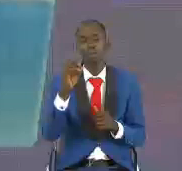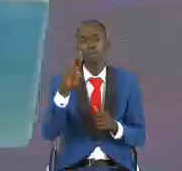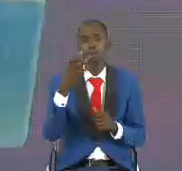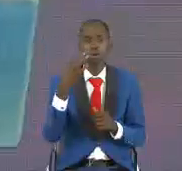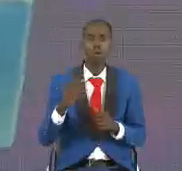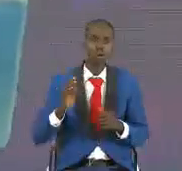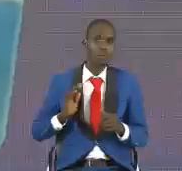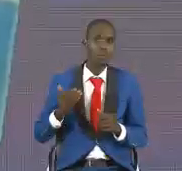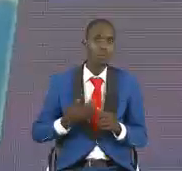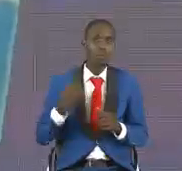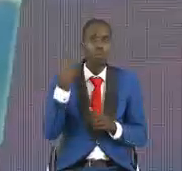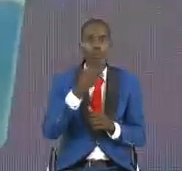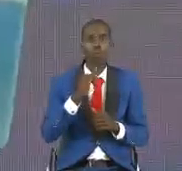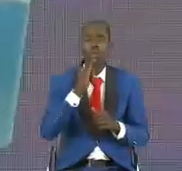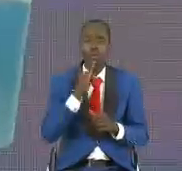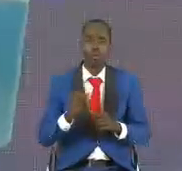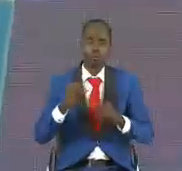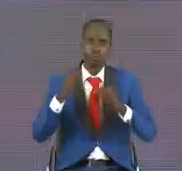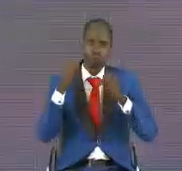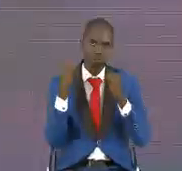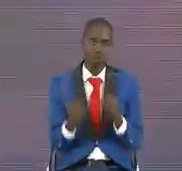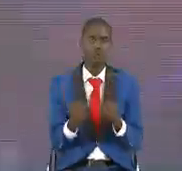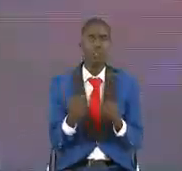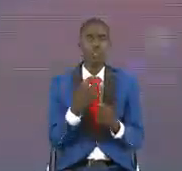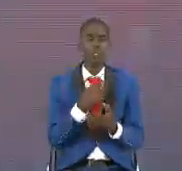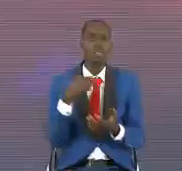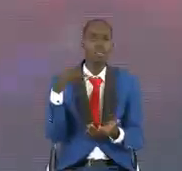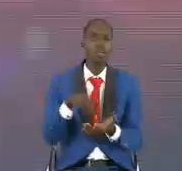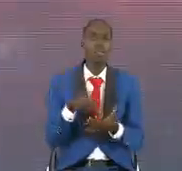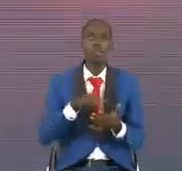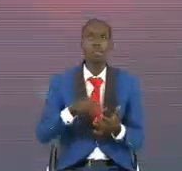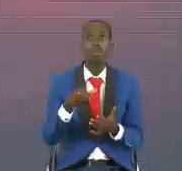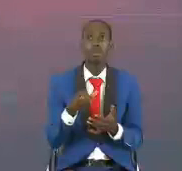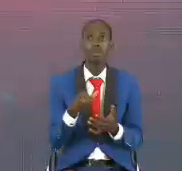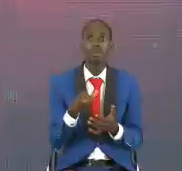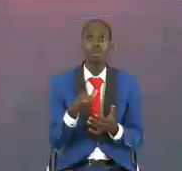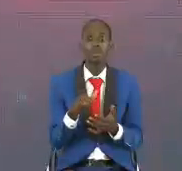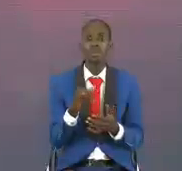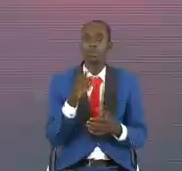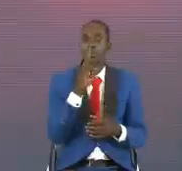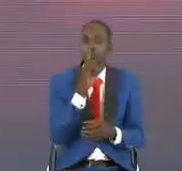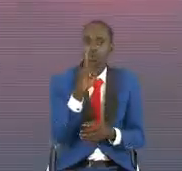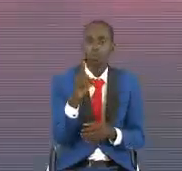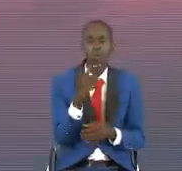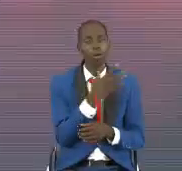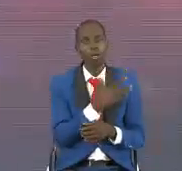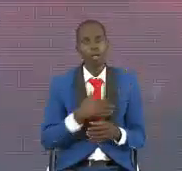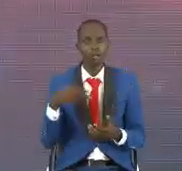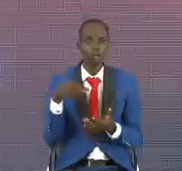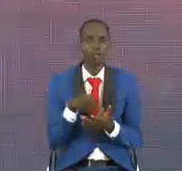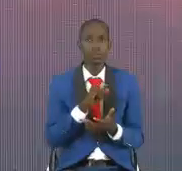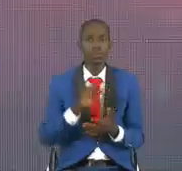and steadfast. Sure and steadfast. Your redemption, sure and steadfast. Your